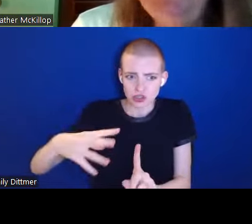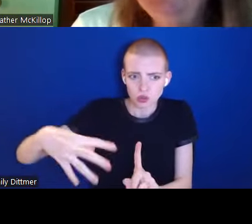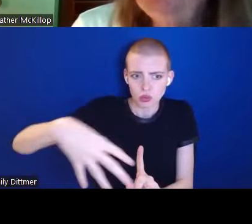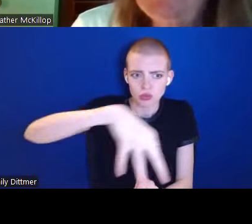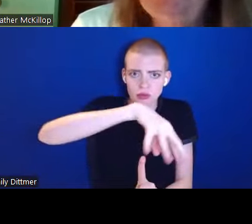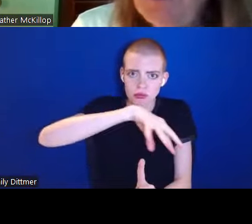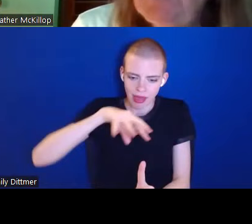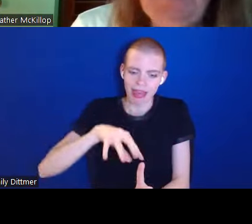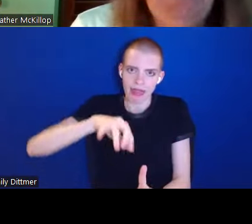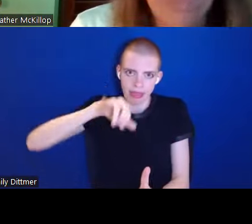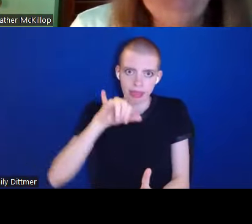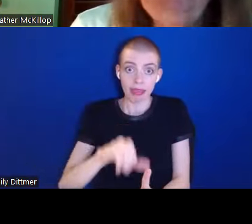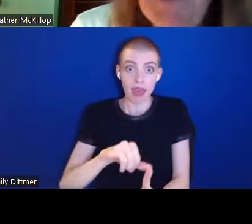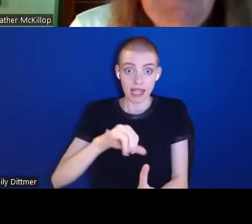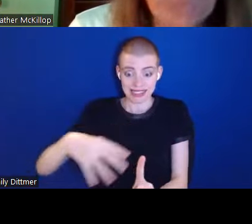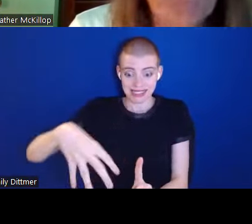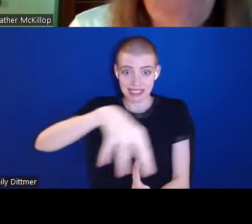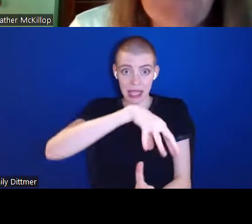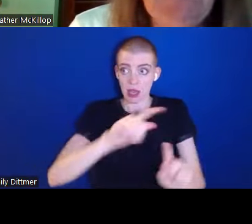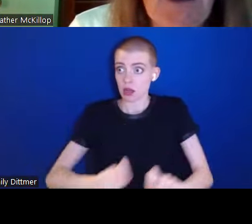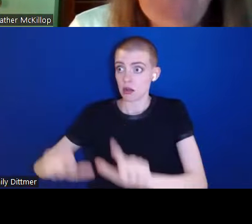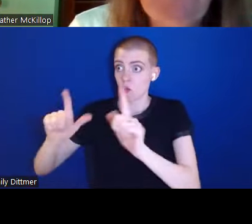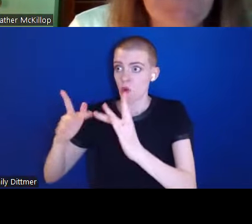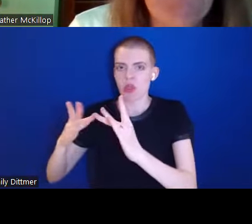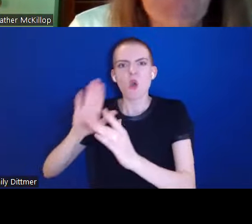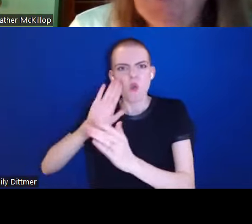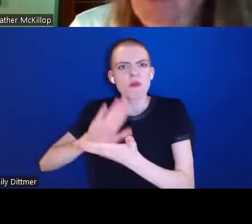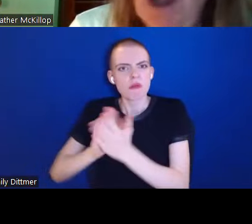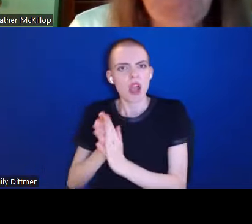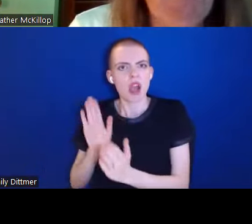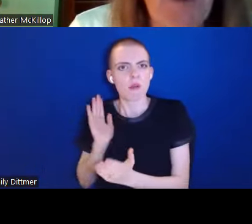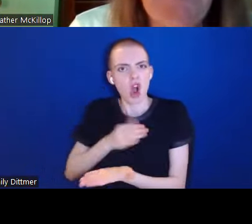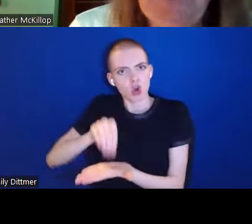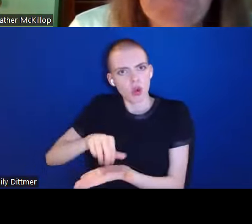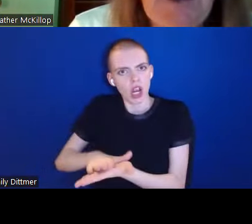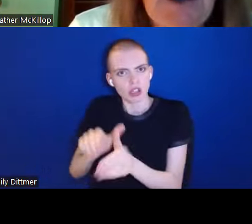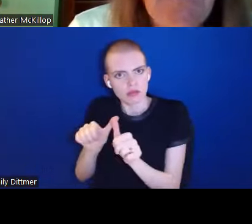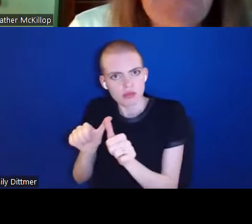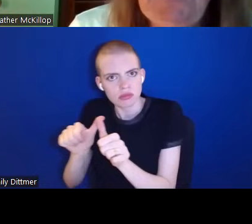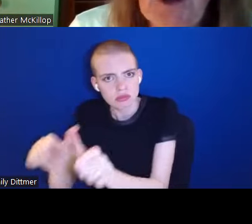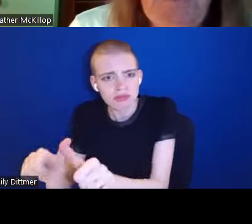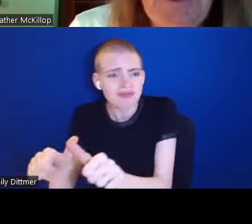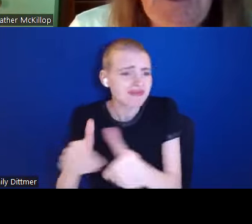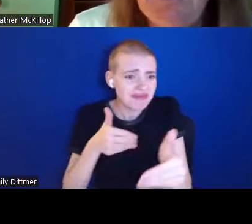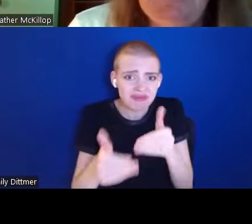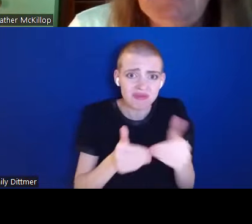becomes the enduring record, despite professional conservation by the polymer process. This is